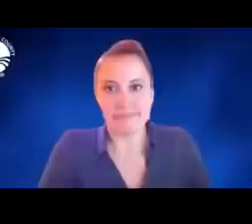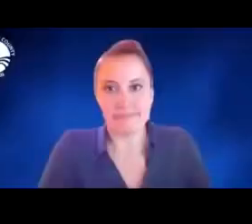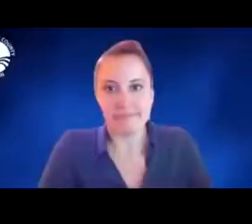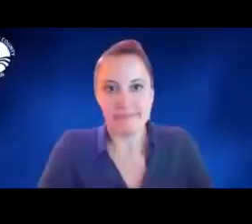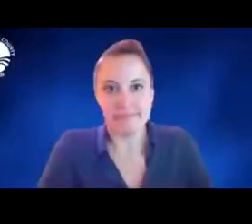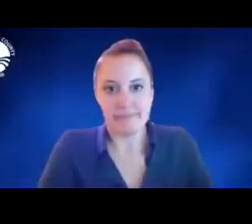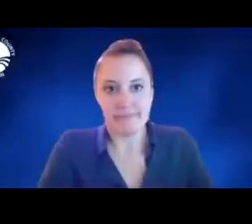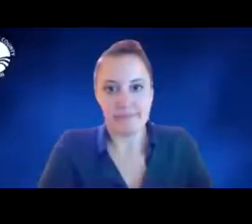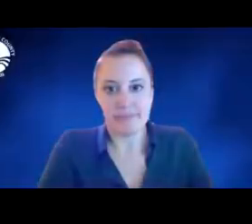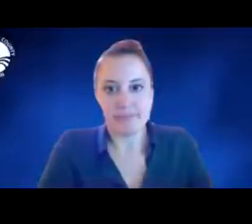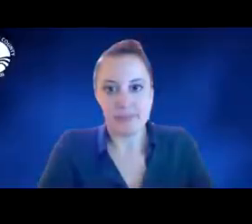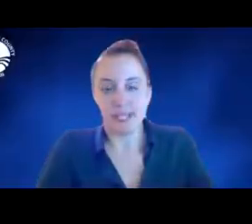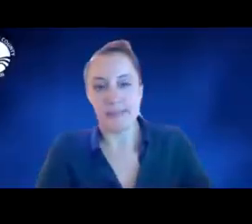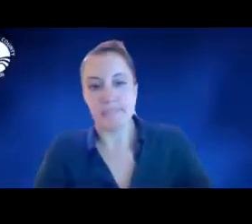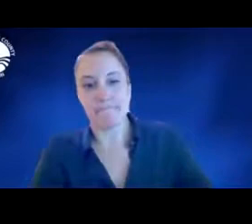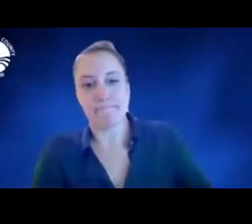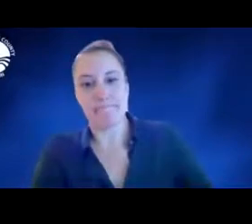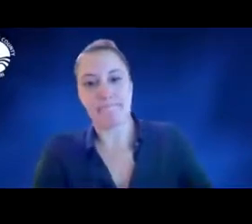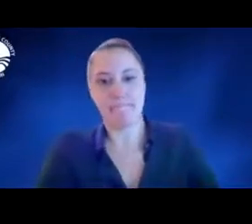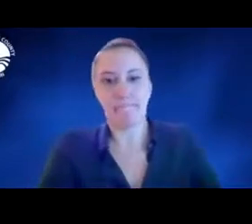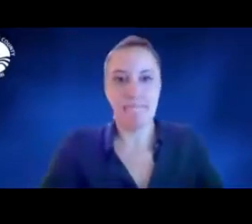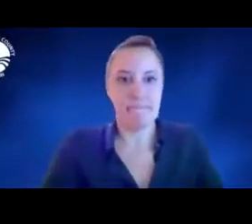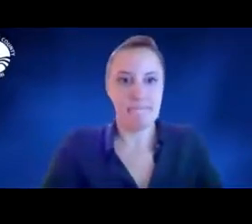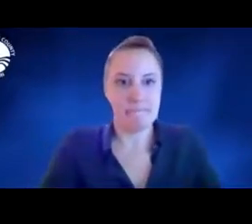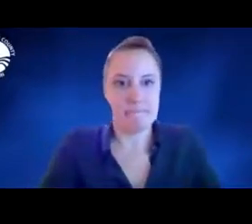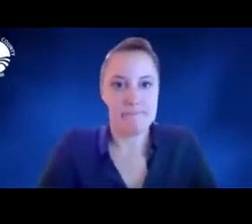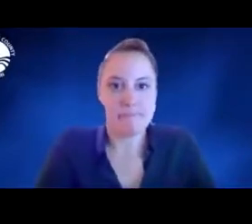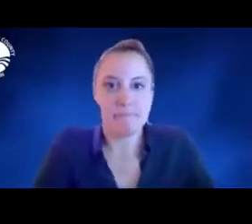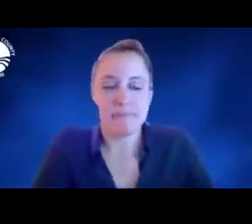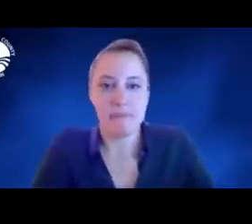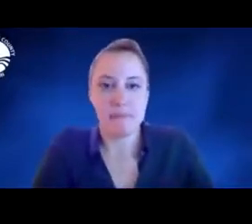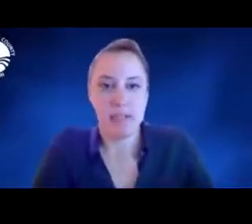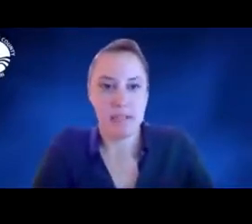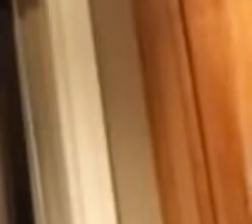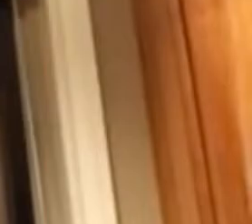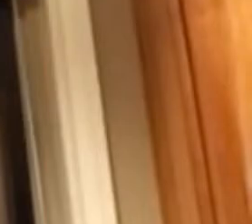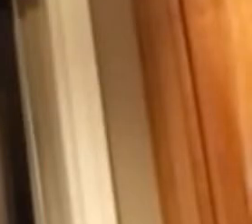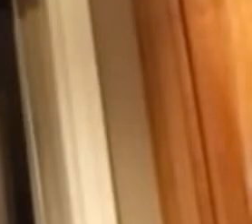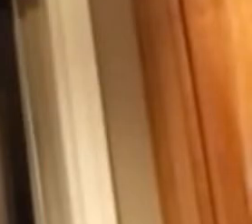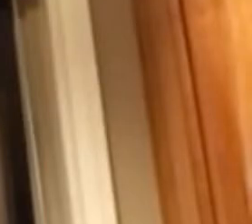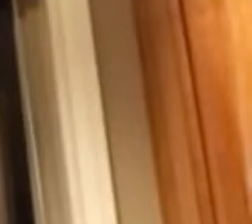you all later. Thank you very much, Marcus.